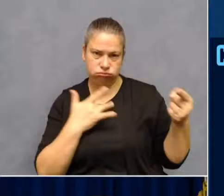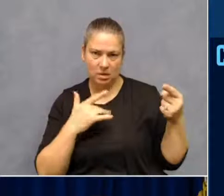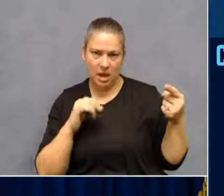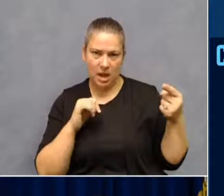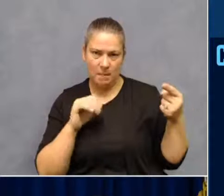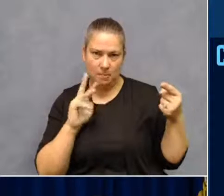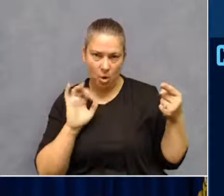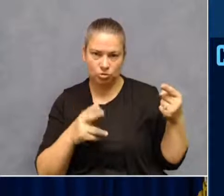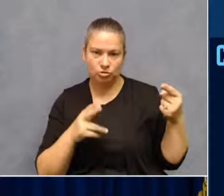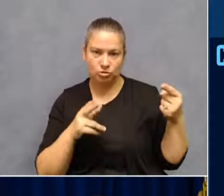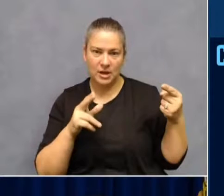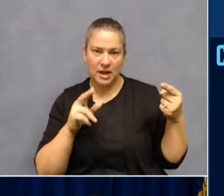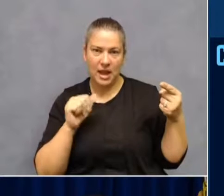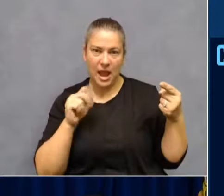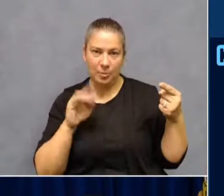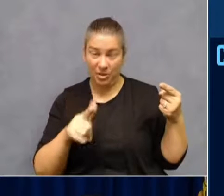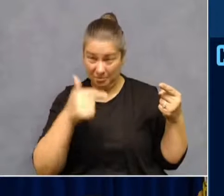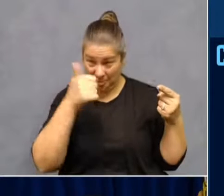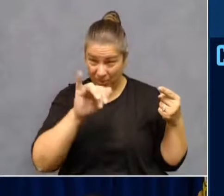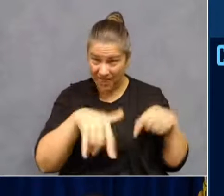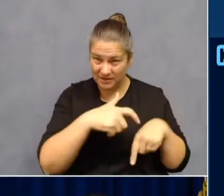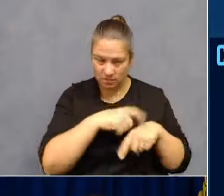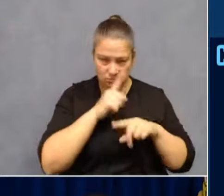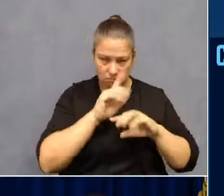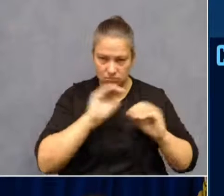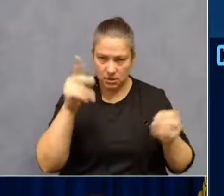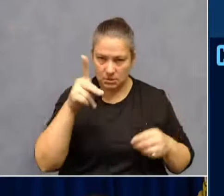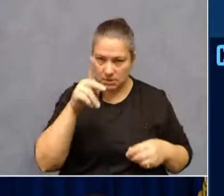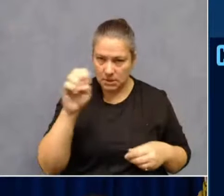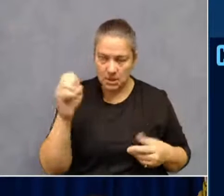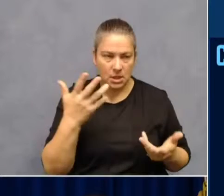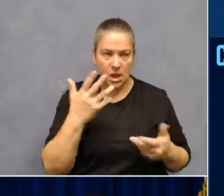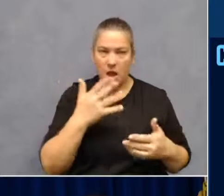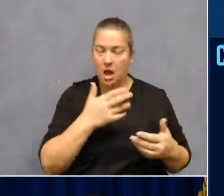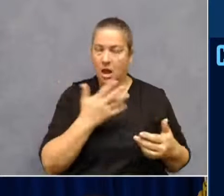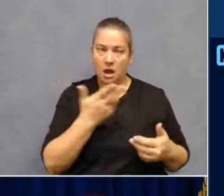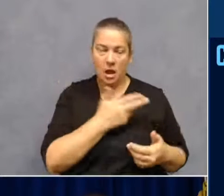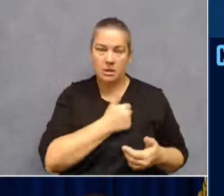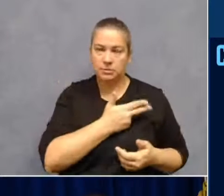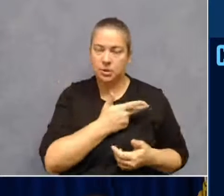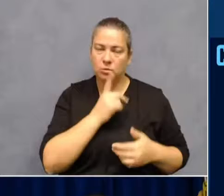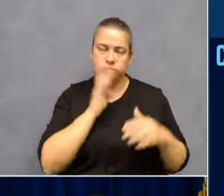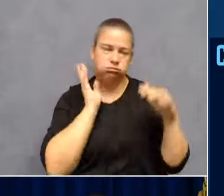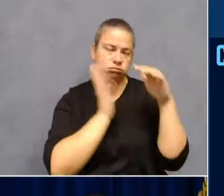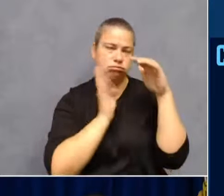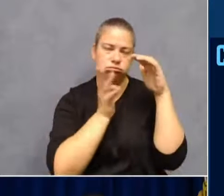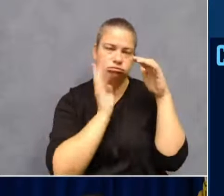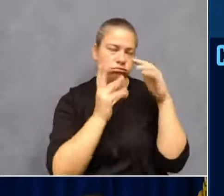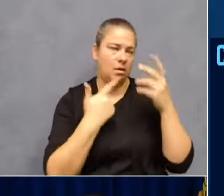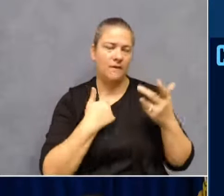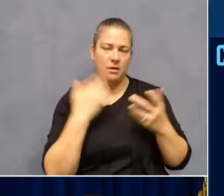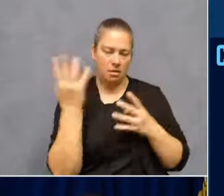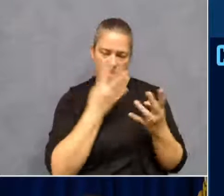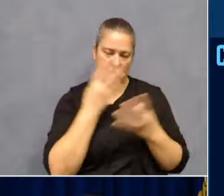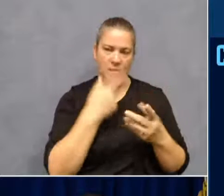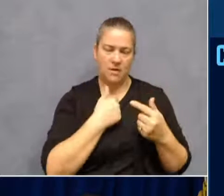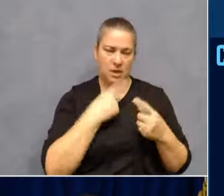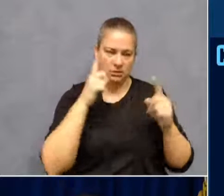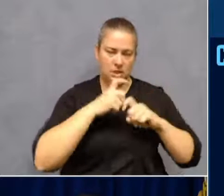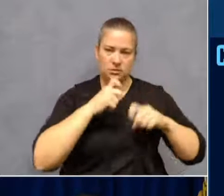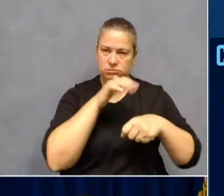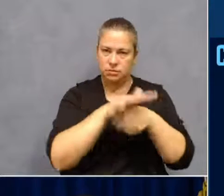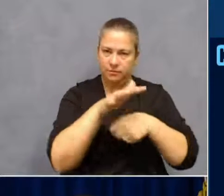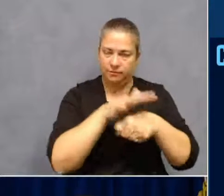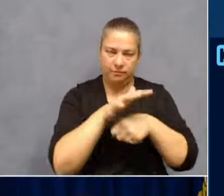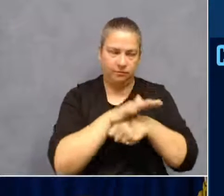didn't have enough PPE. Hospitals were overrun in New York and New Jersey. We didn't have tests to even know how many people had